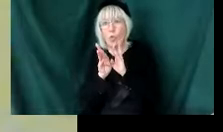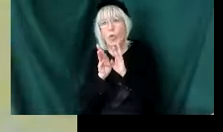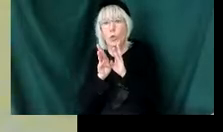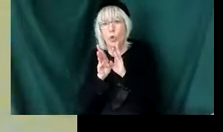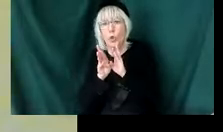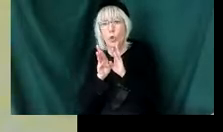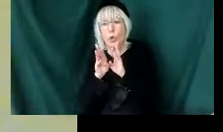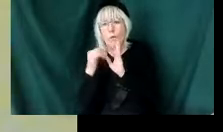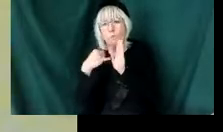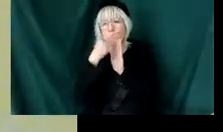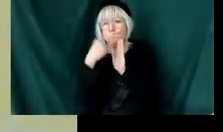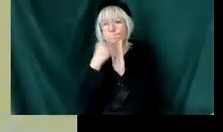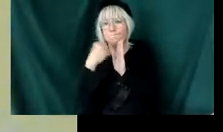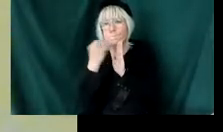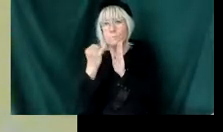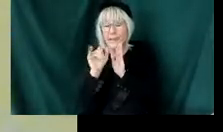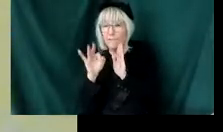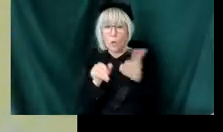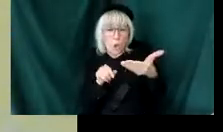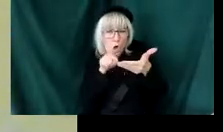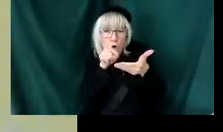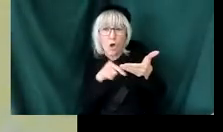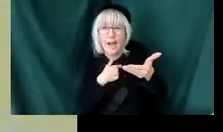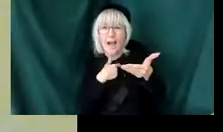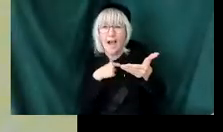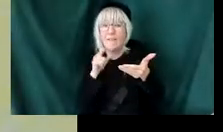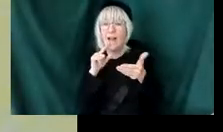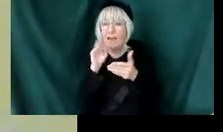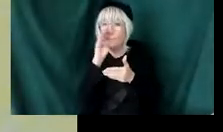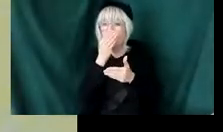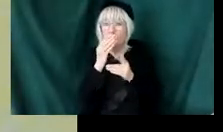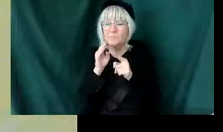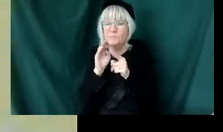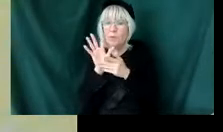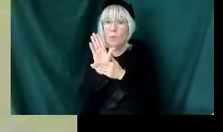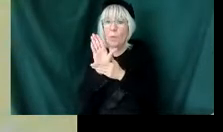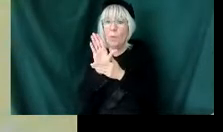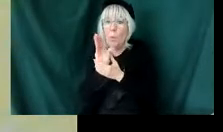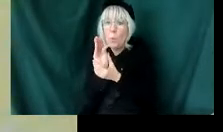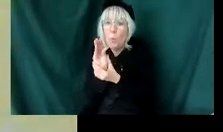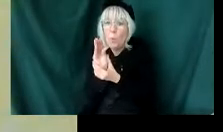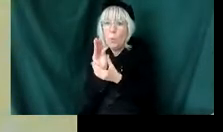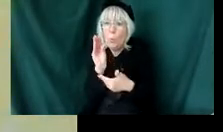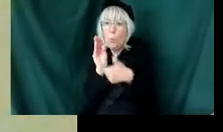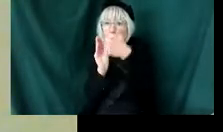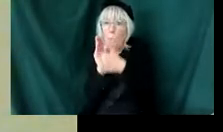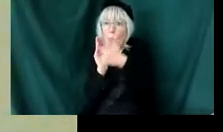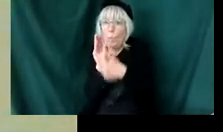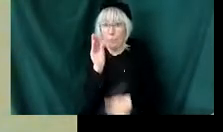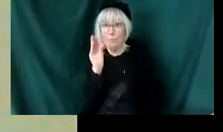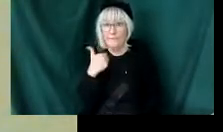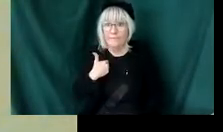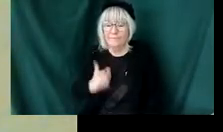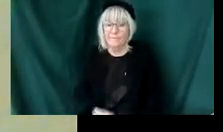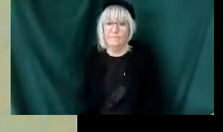If you've ever looked at it very closely, there's like some wrinkles in the center. So I'm gonna go ahead